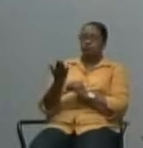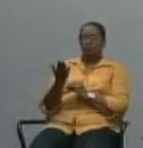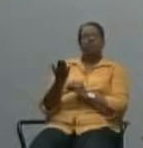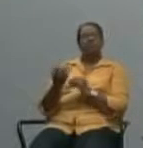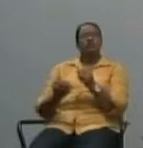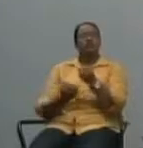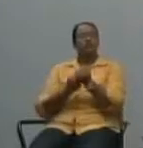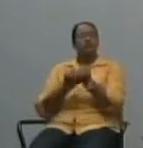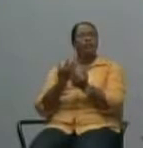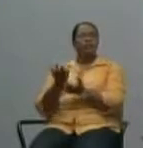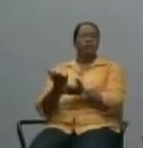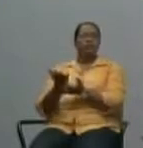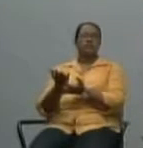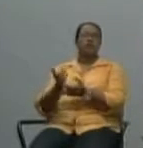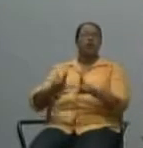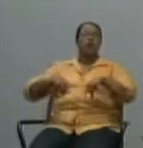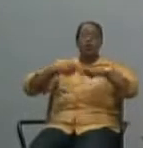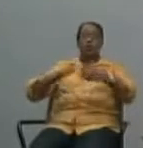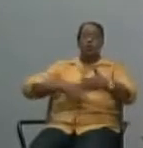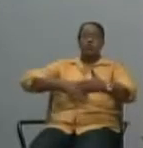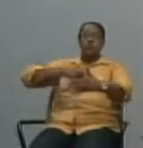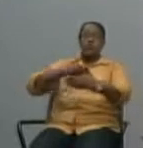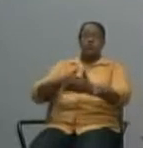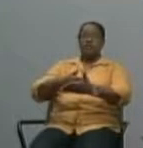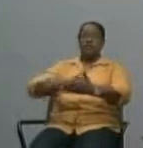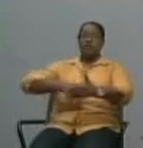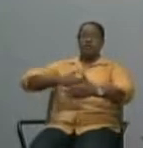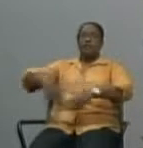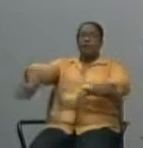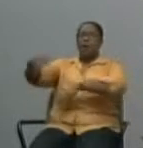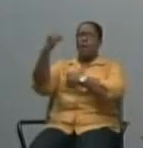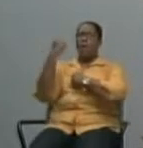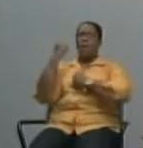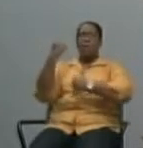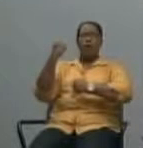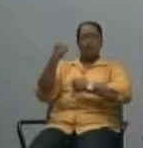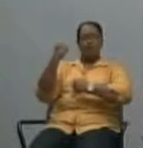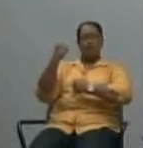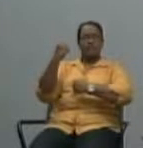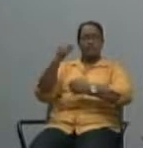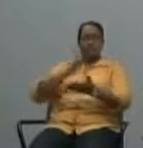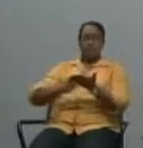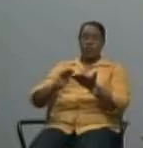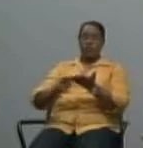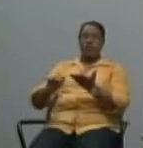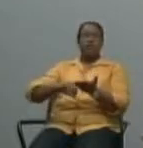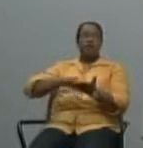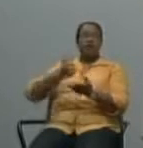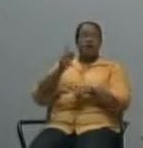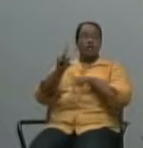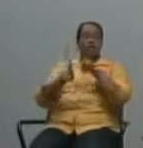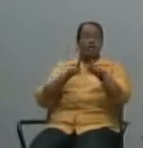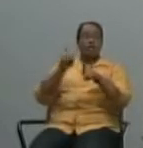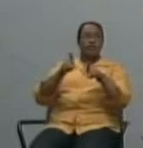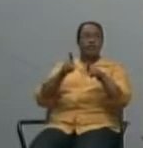sins. Confession is a powerful school where we can learn to forgive others.